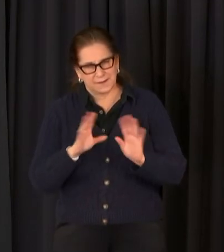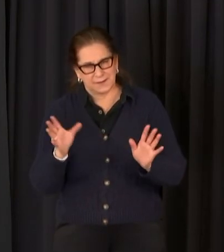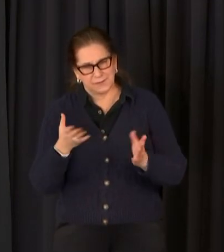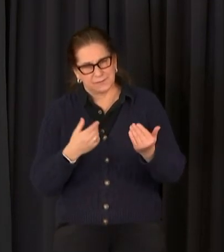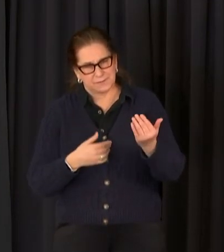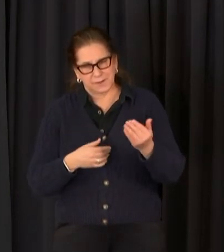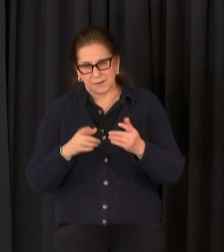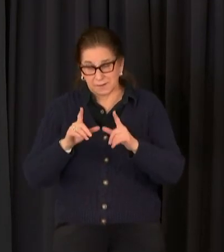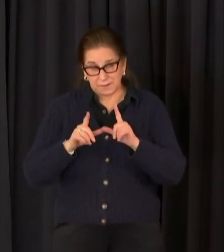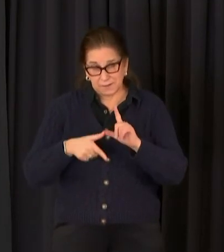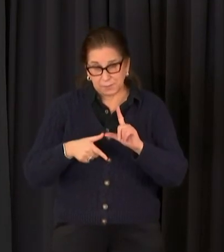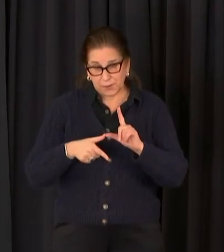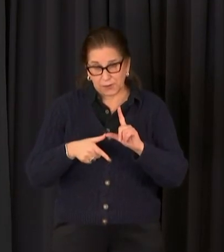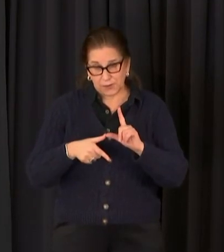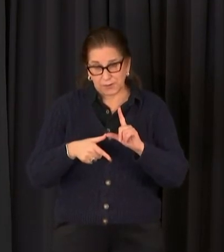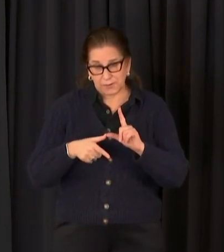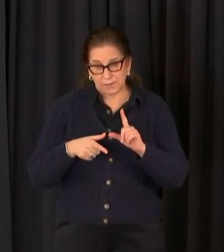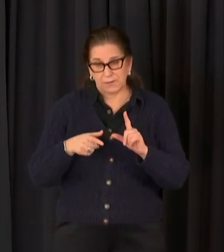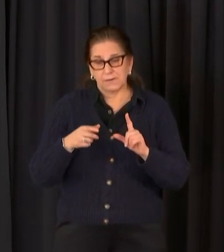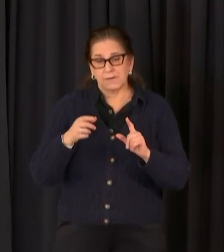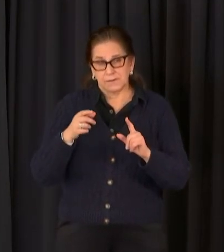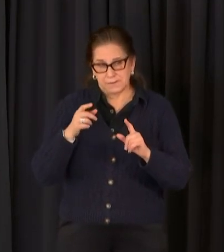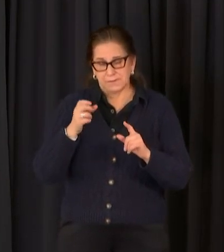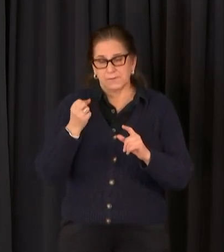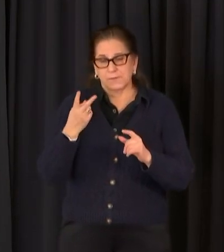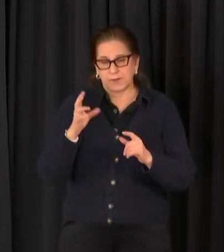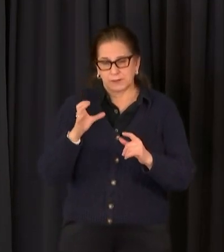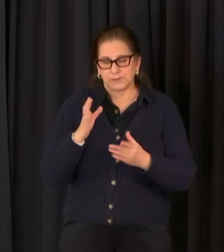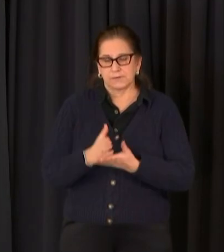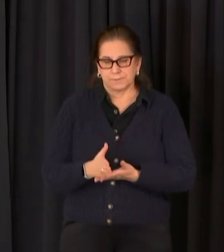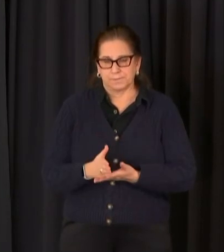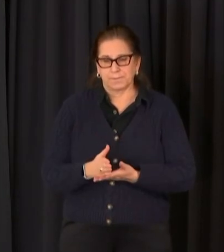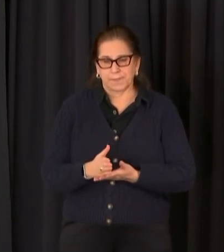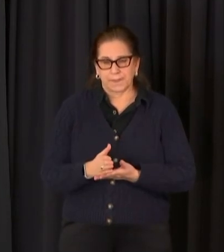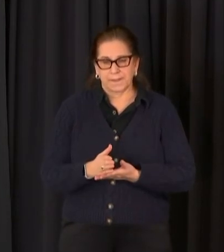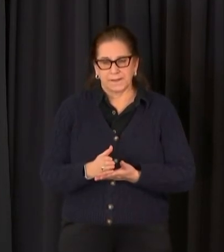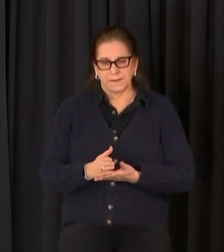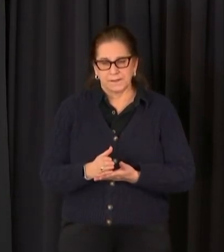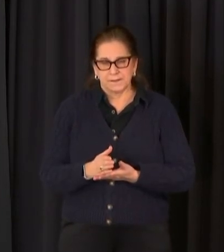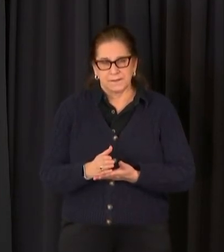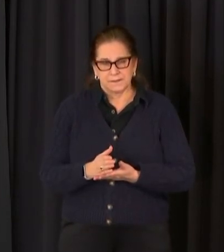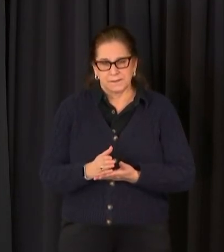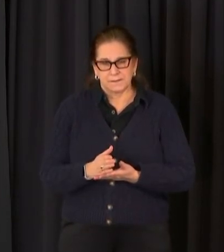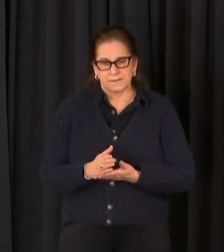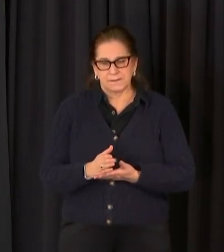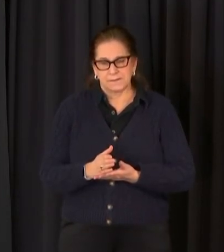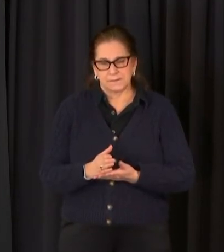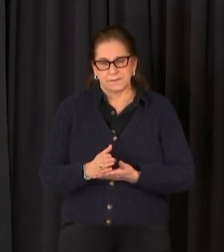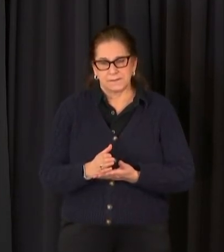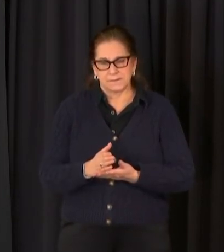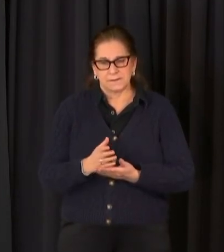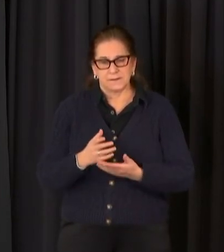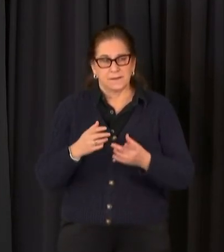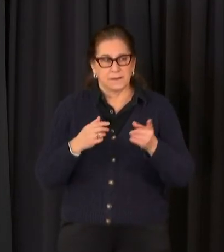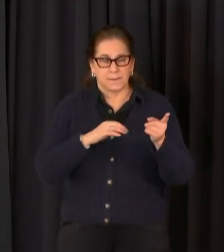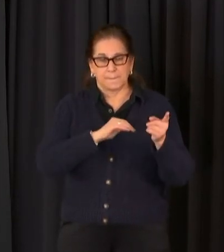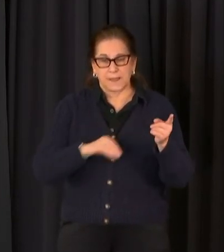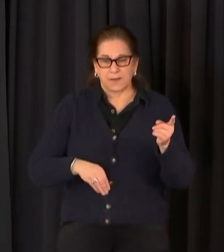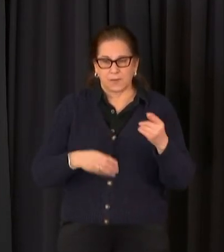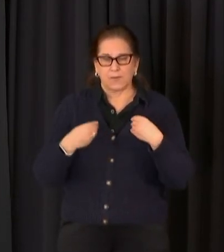program has ended. The $1,200 stimulus payment is a unique program created under the leadership of the mayor to